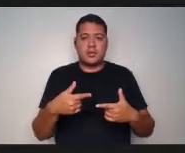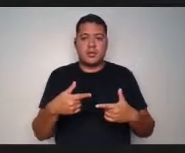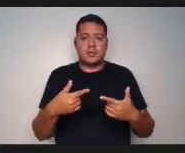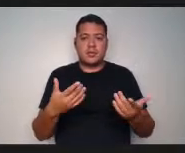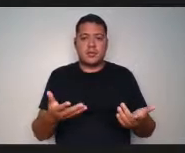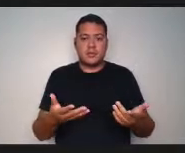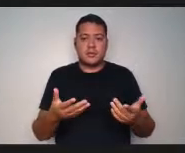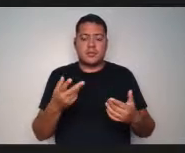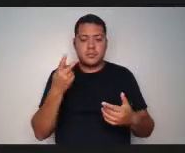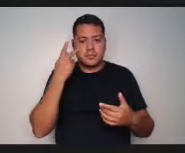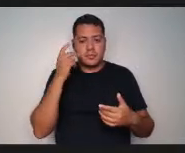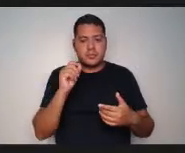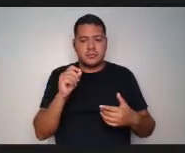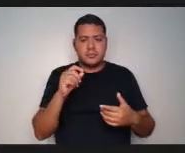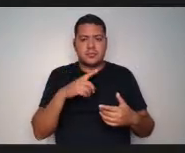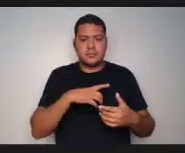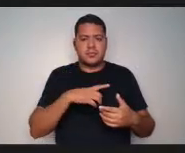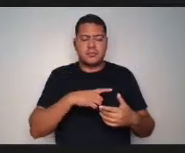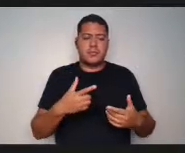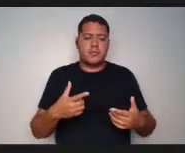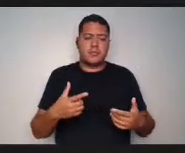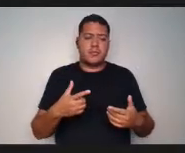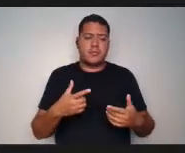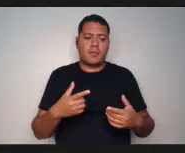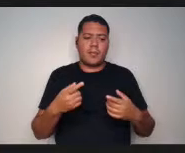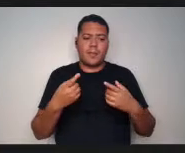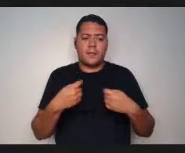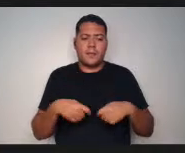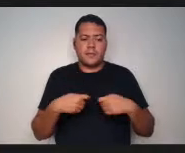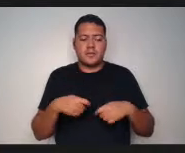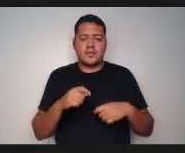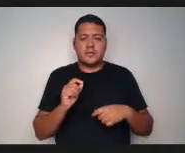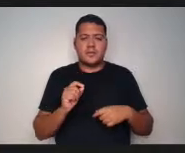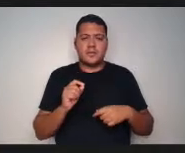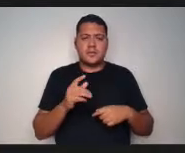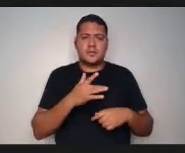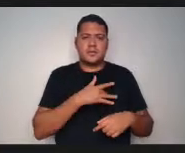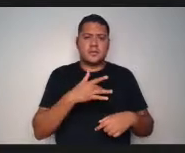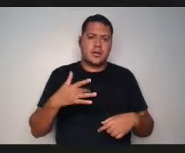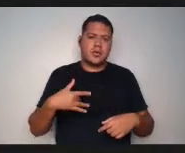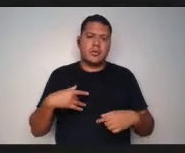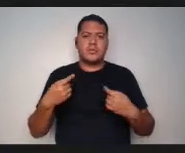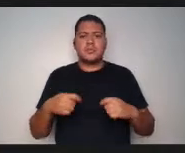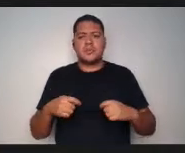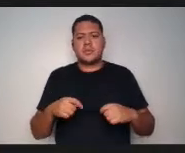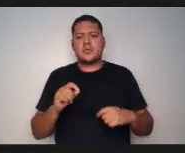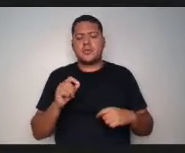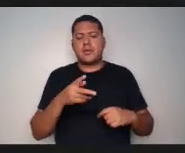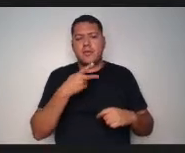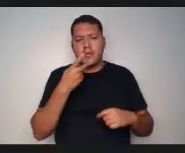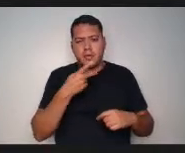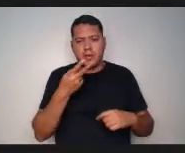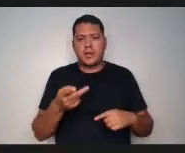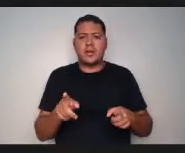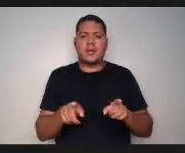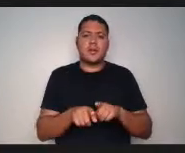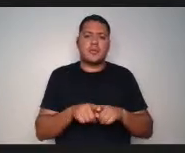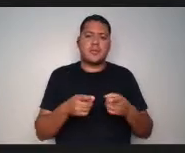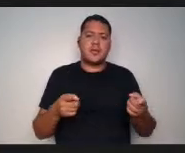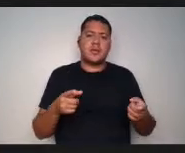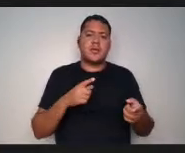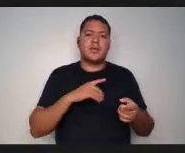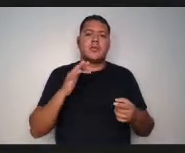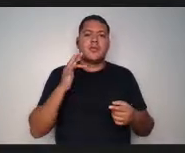stresses. They need to be addressed and going forward to prevent the explosion of the chronic